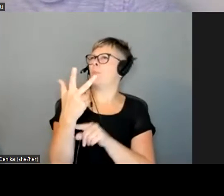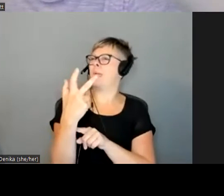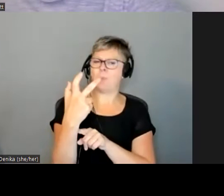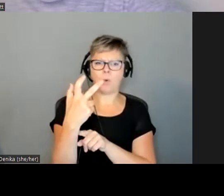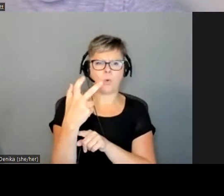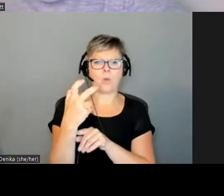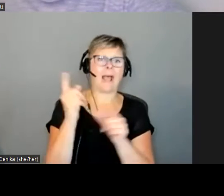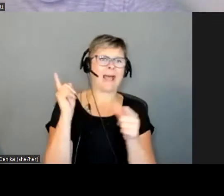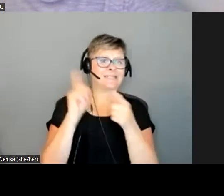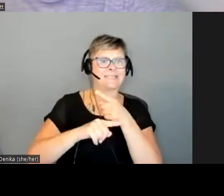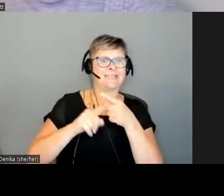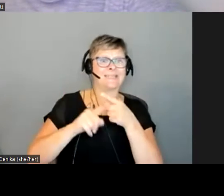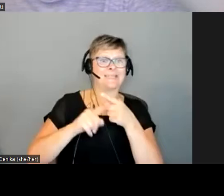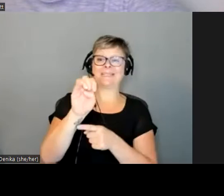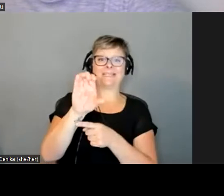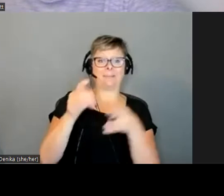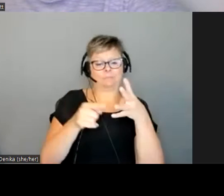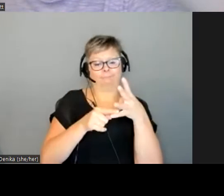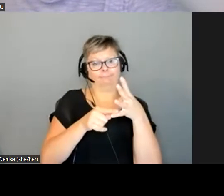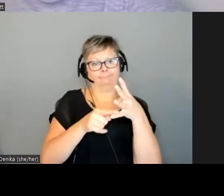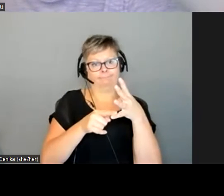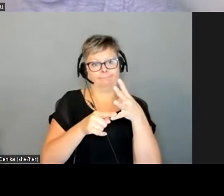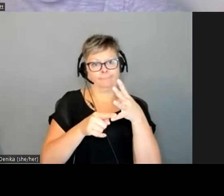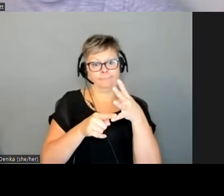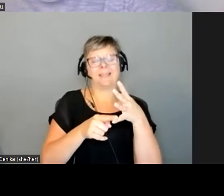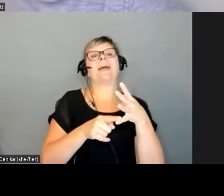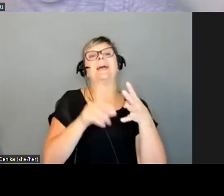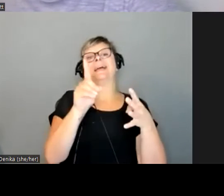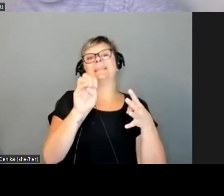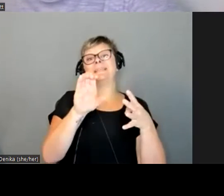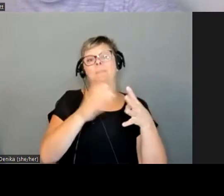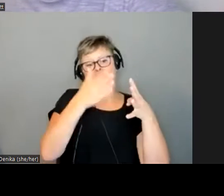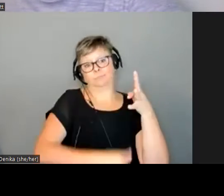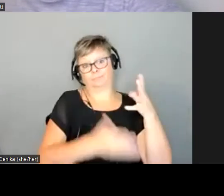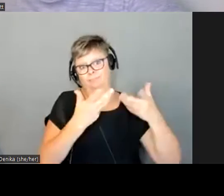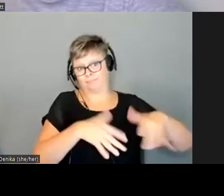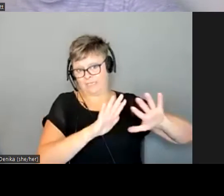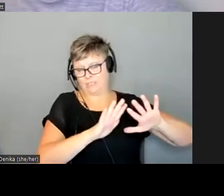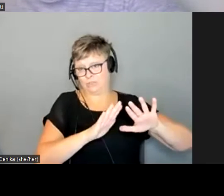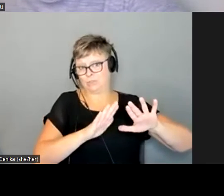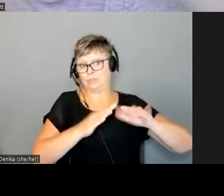December. And then after December is when they start gathering